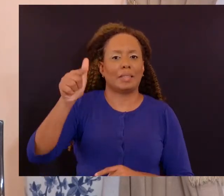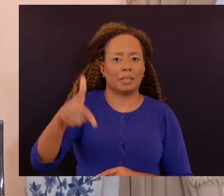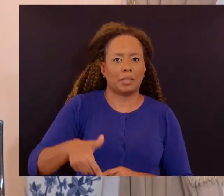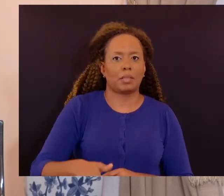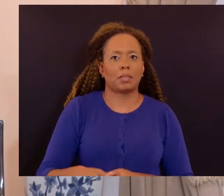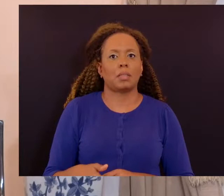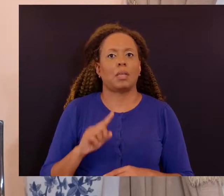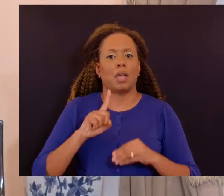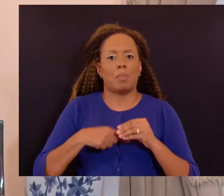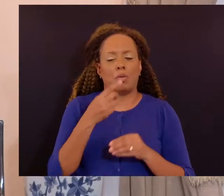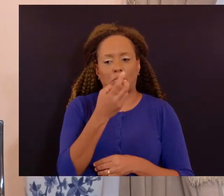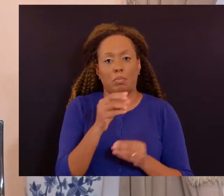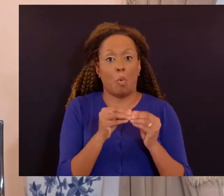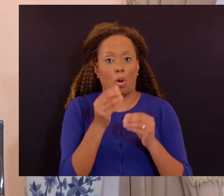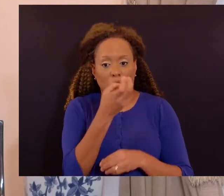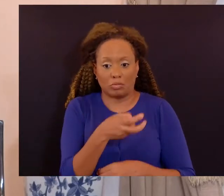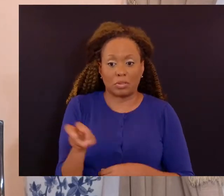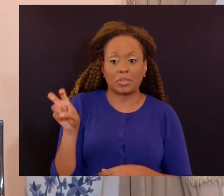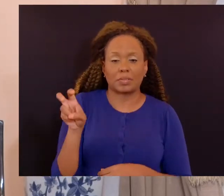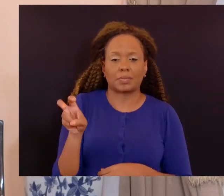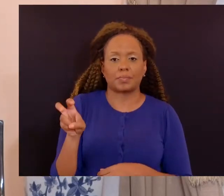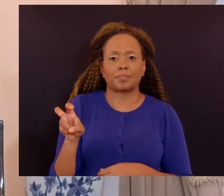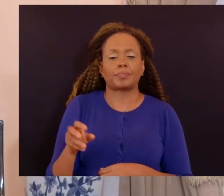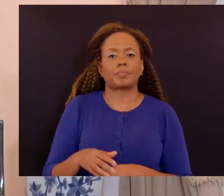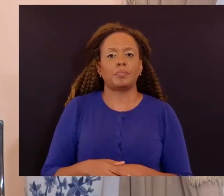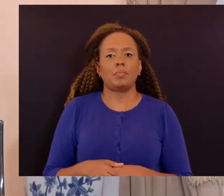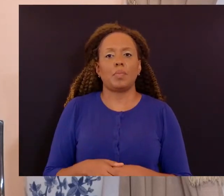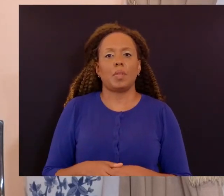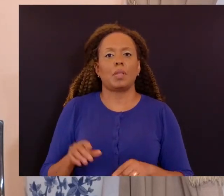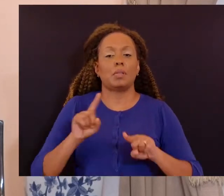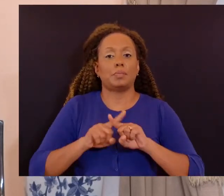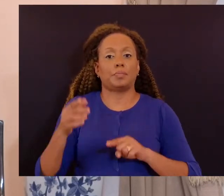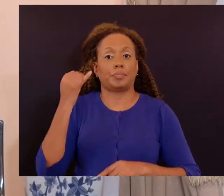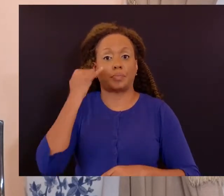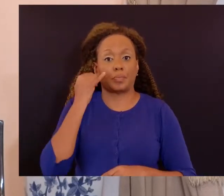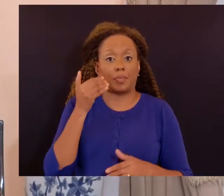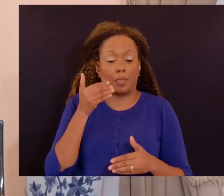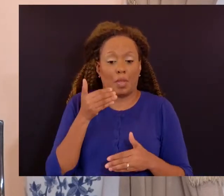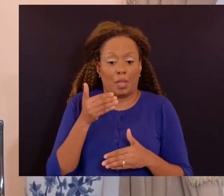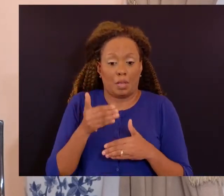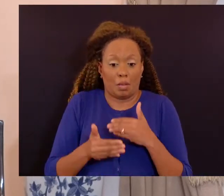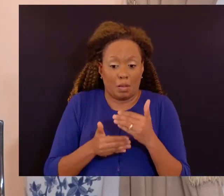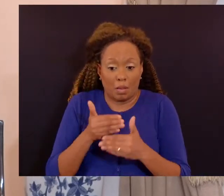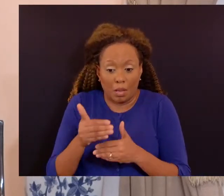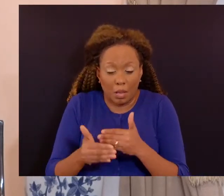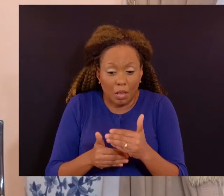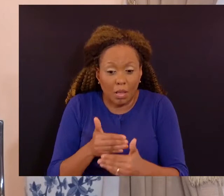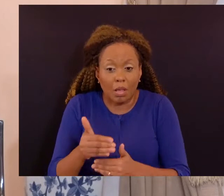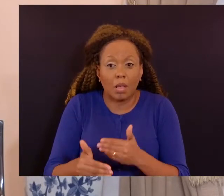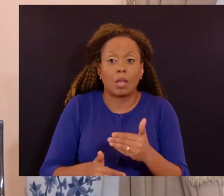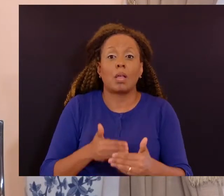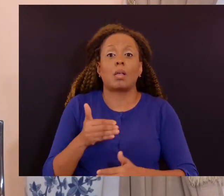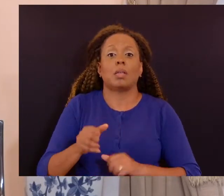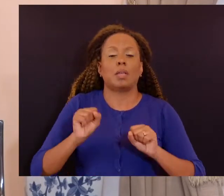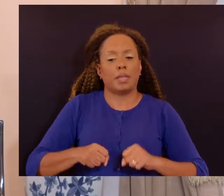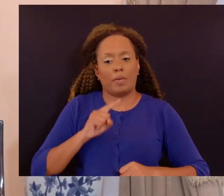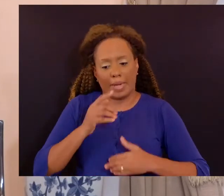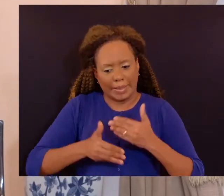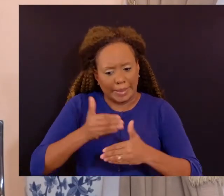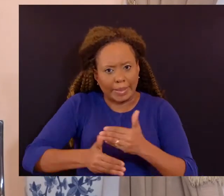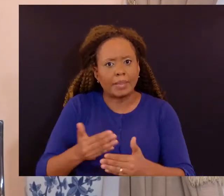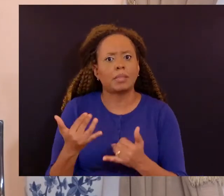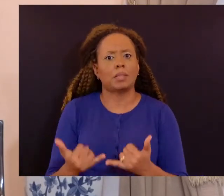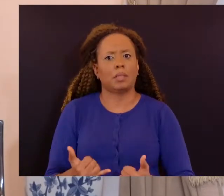fair to say that if we are able to accelerate this process, because all stakeholders understand what is at stake